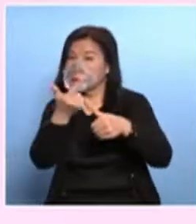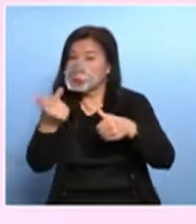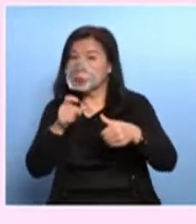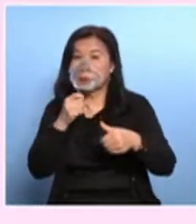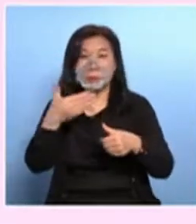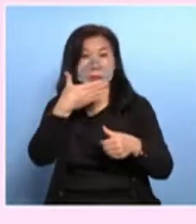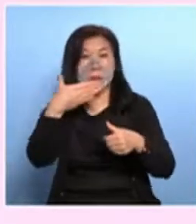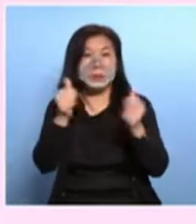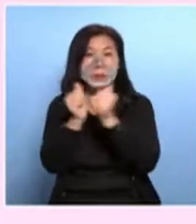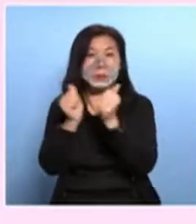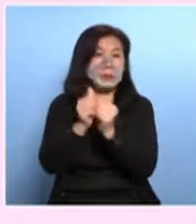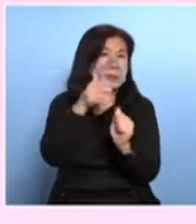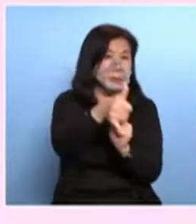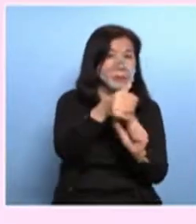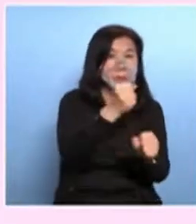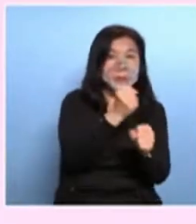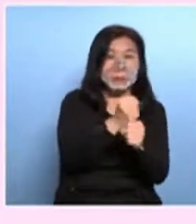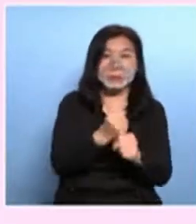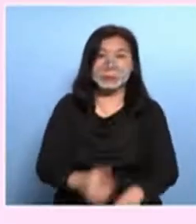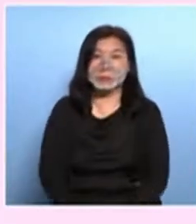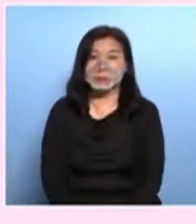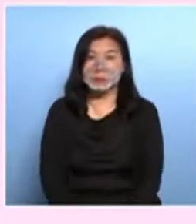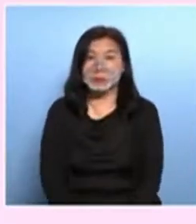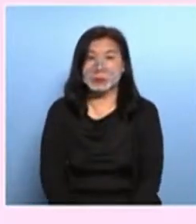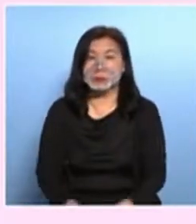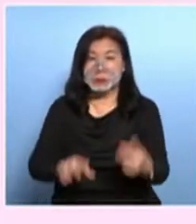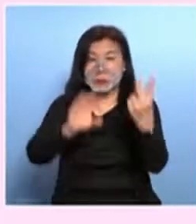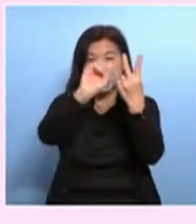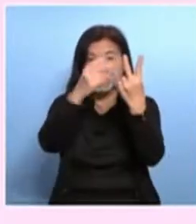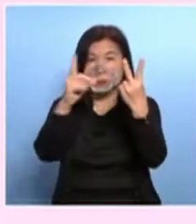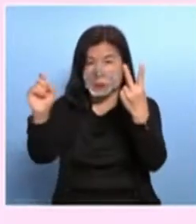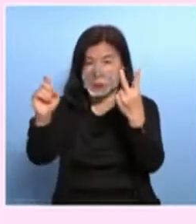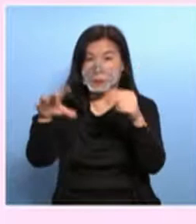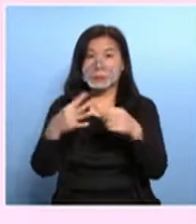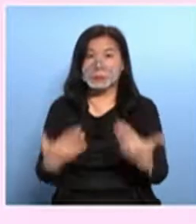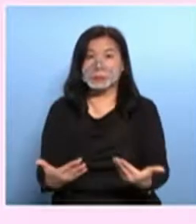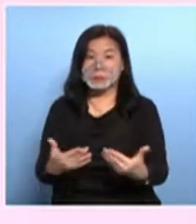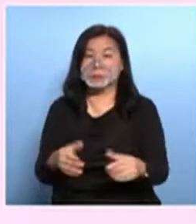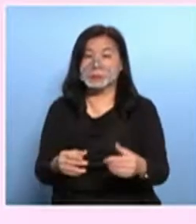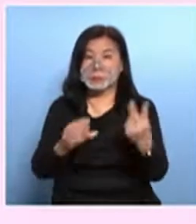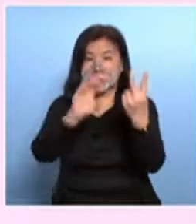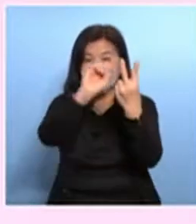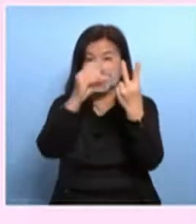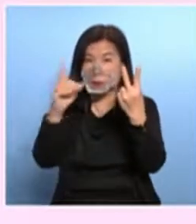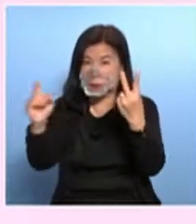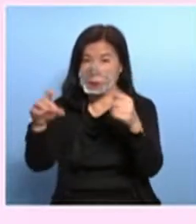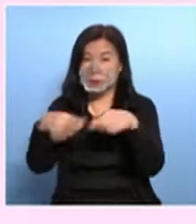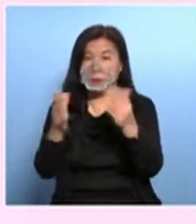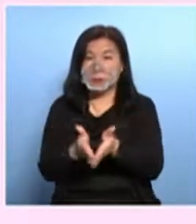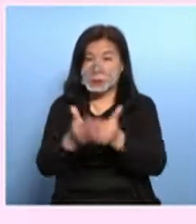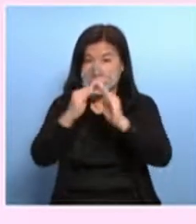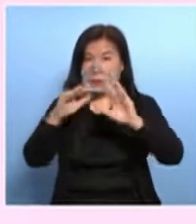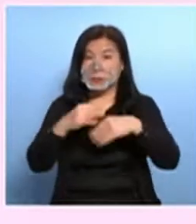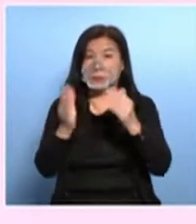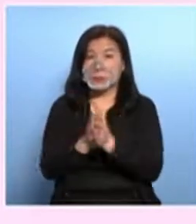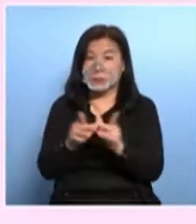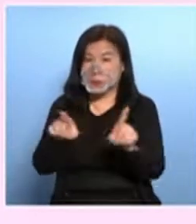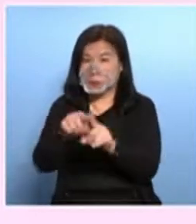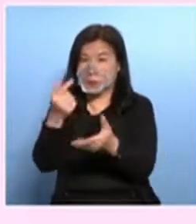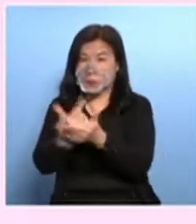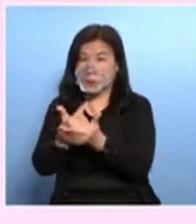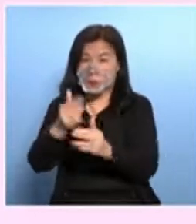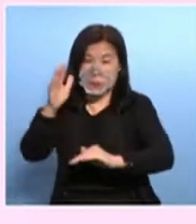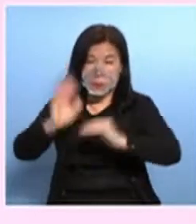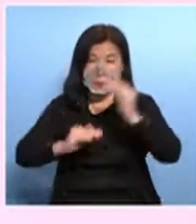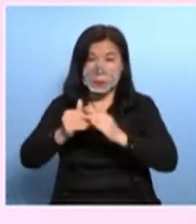workers to skilled workers and the amount of allowance. We will also set up efforts to promote the professional image and career prospects of the construction industry in order to